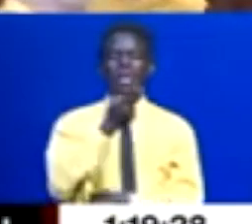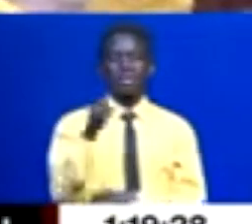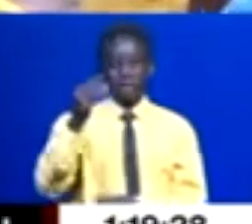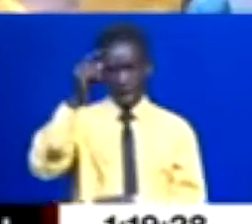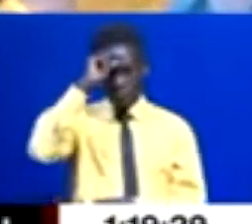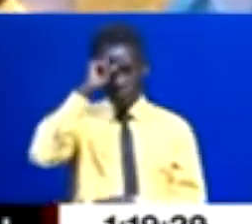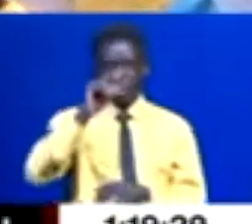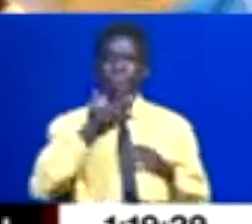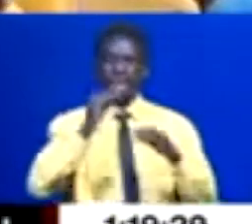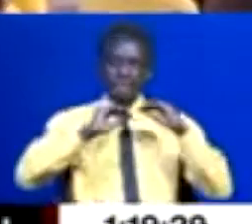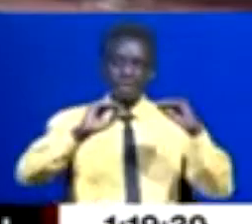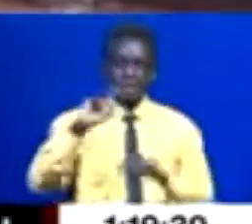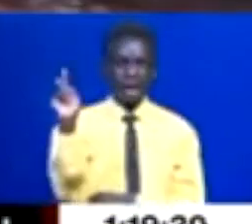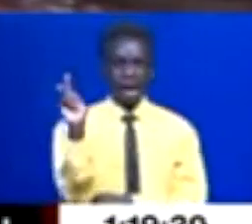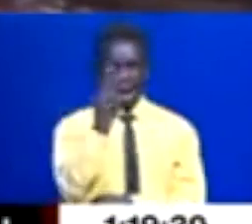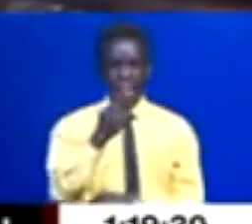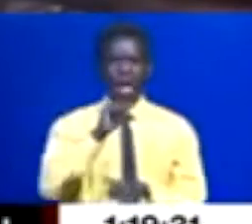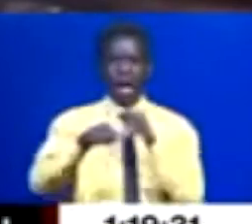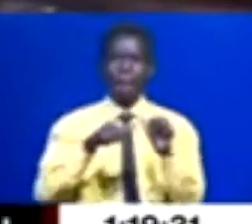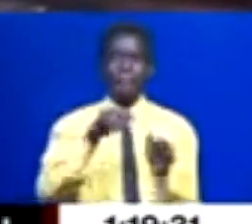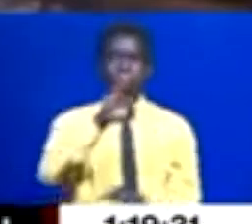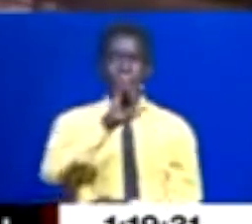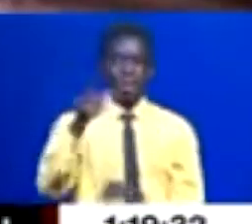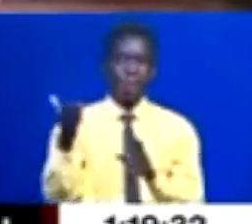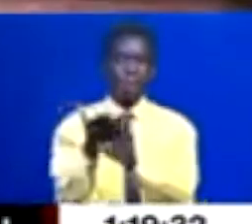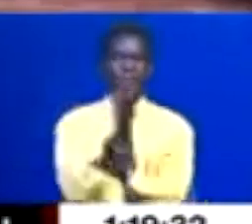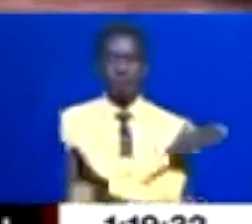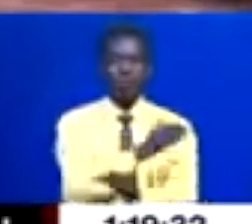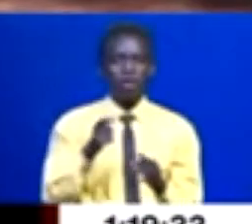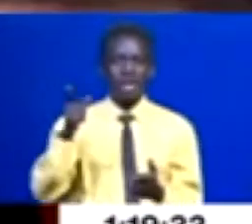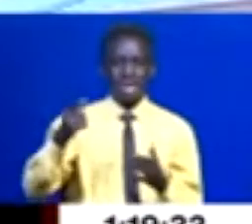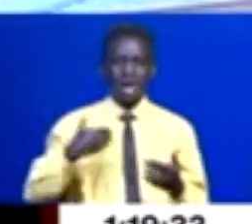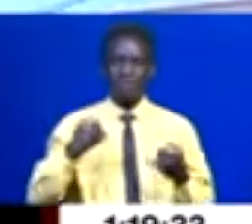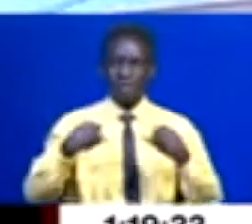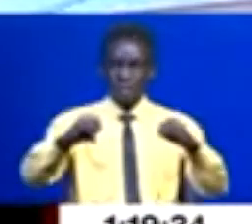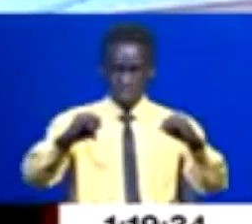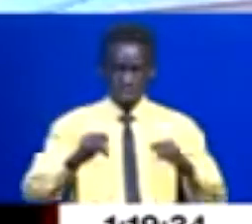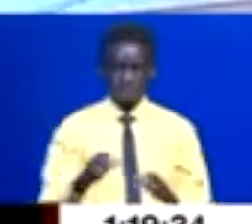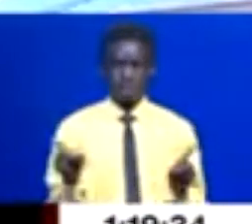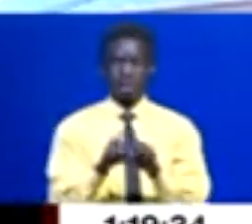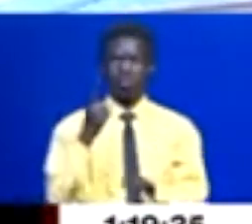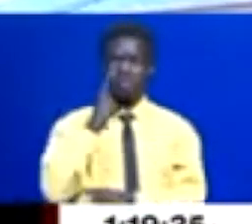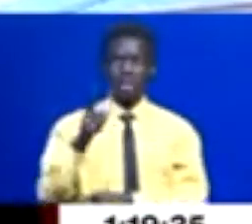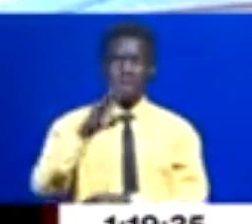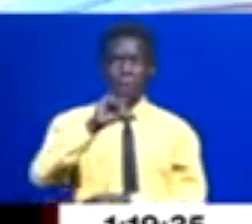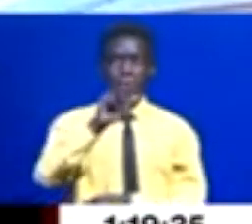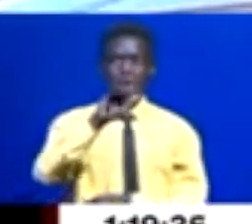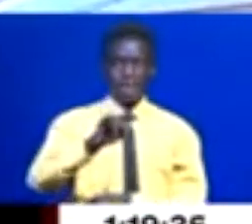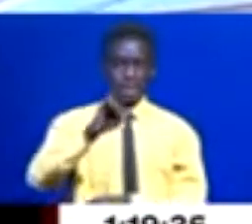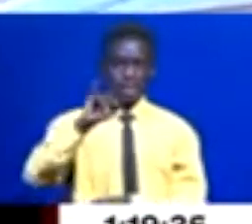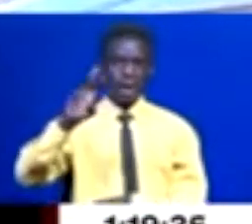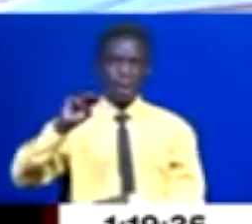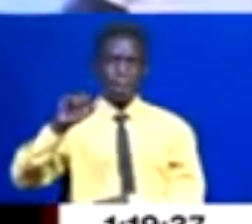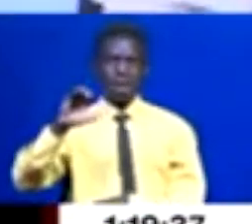2023 before it is implemented. Speaking during the launch of the accident, emergency and outpatient unit at Mary Immaculate Level